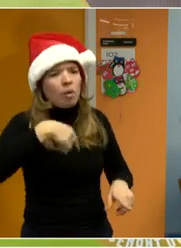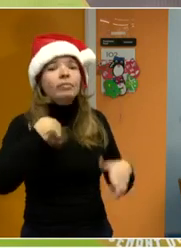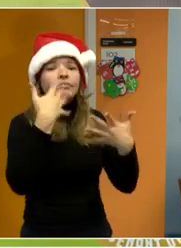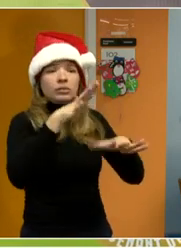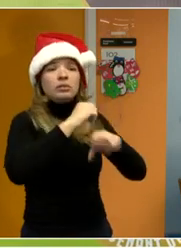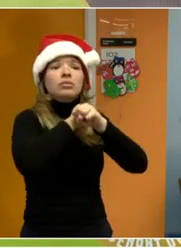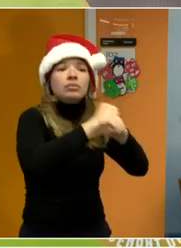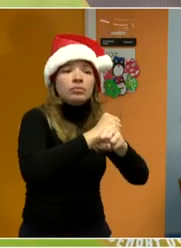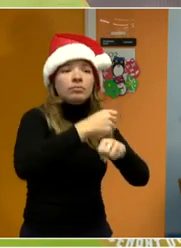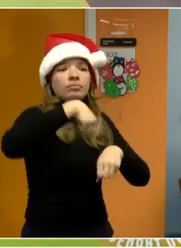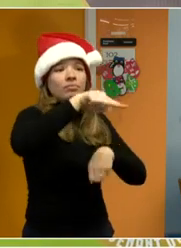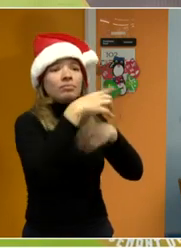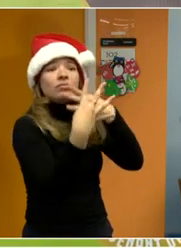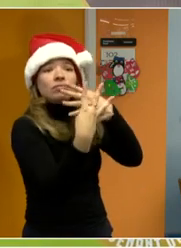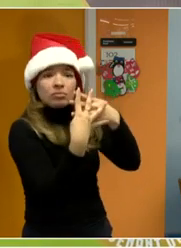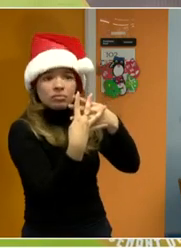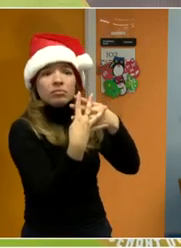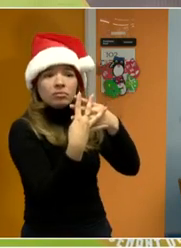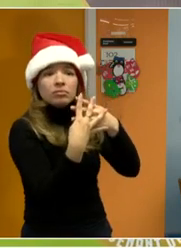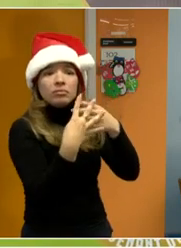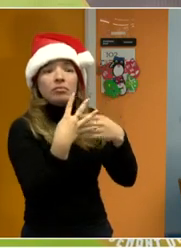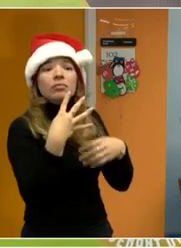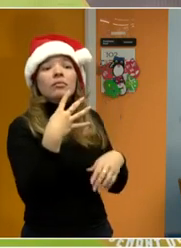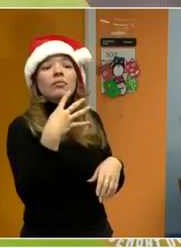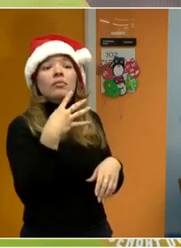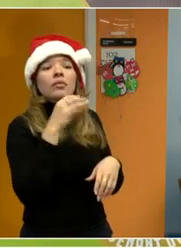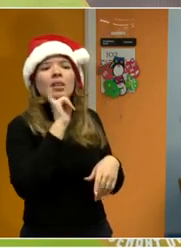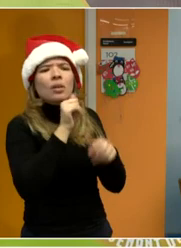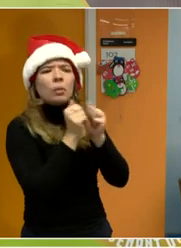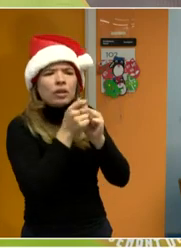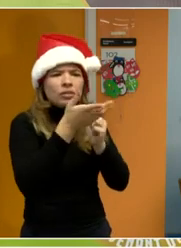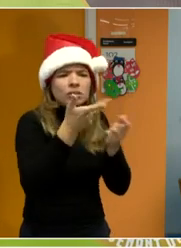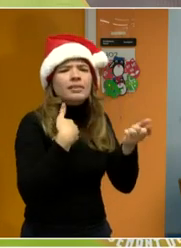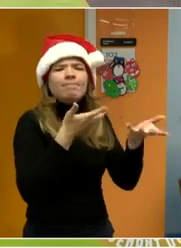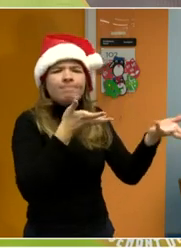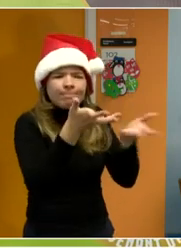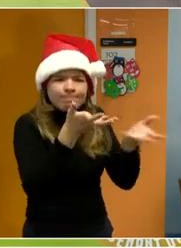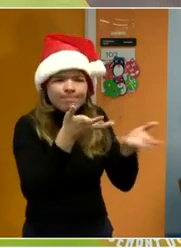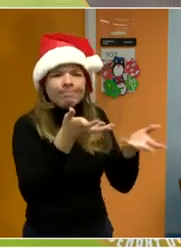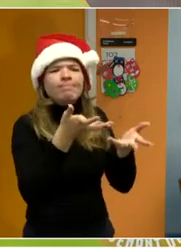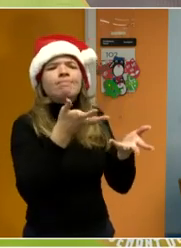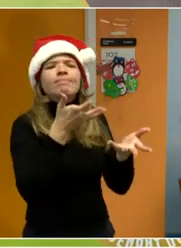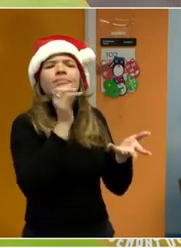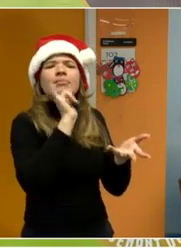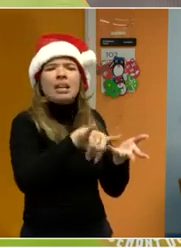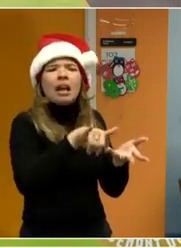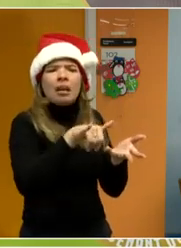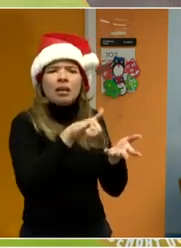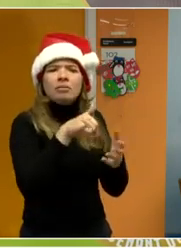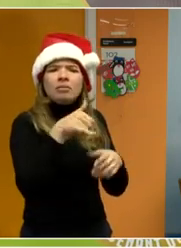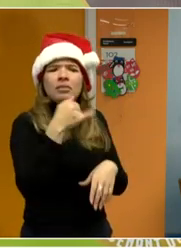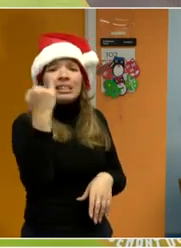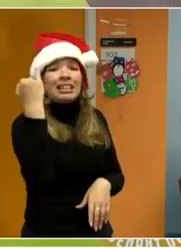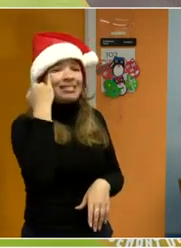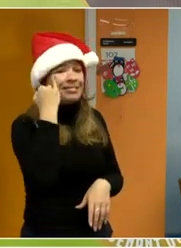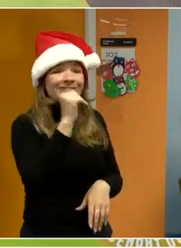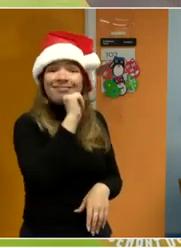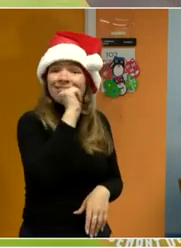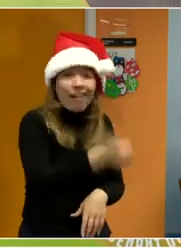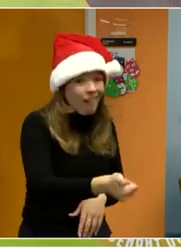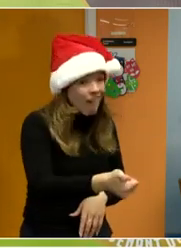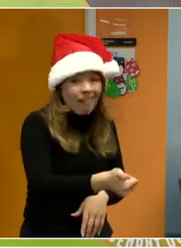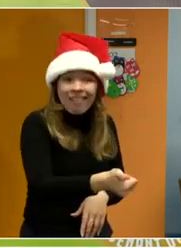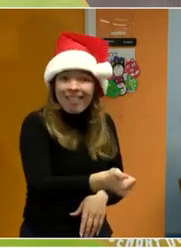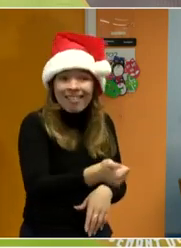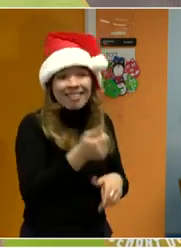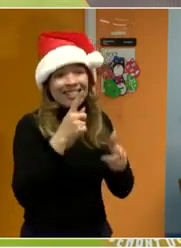have trusted people that are talking to them, and they're working with them and trying to get them on the path. If they're not, and there's a lot more who are not,